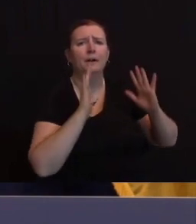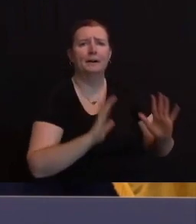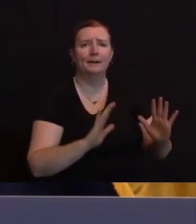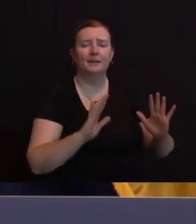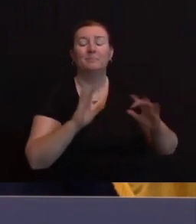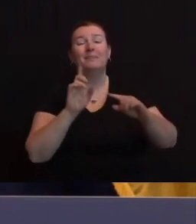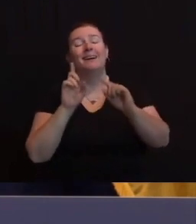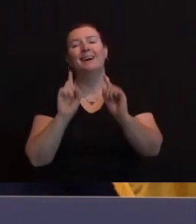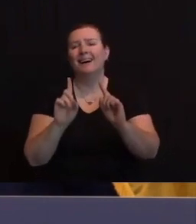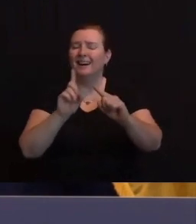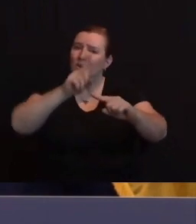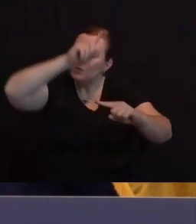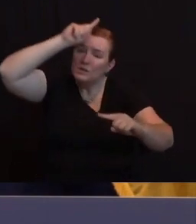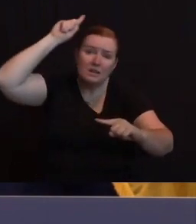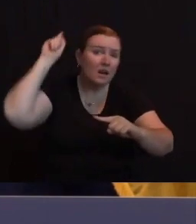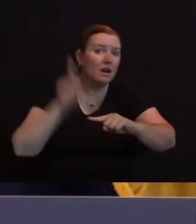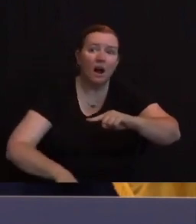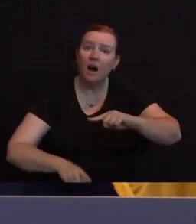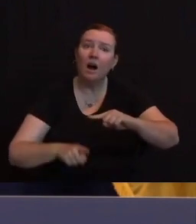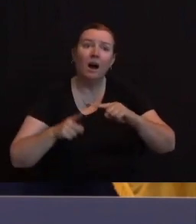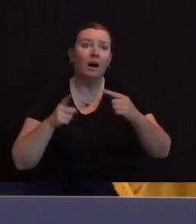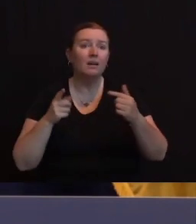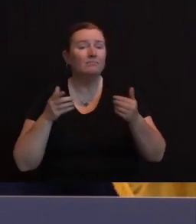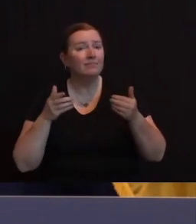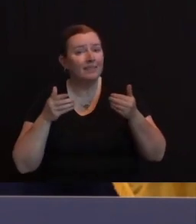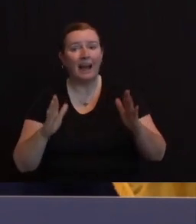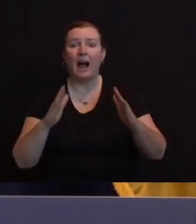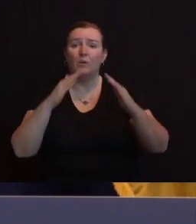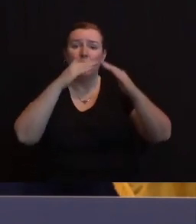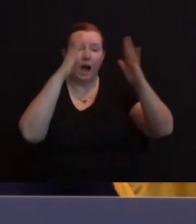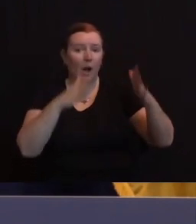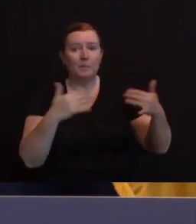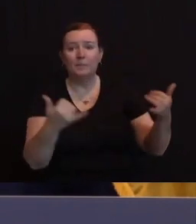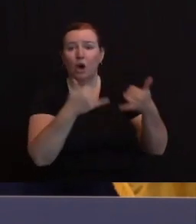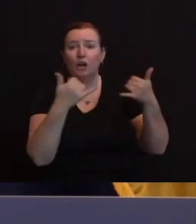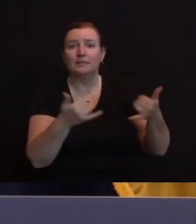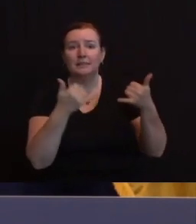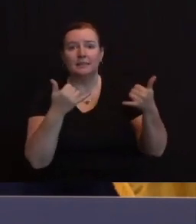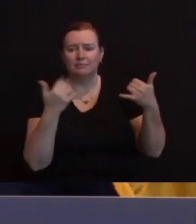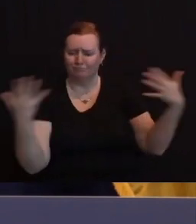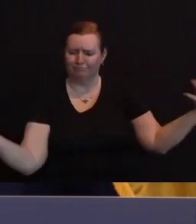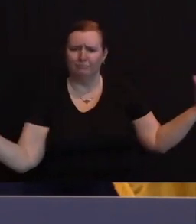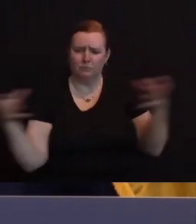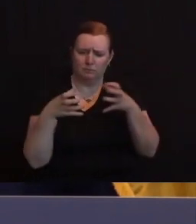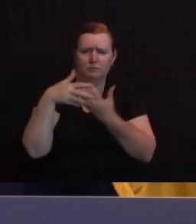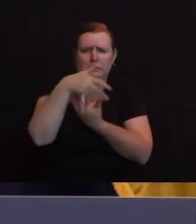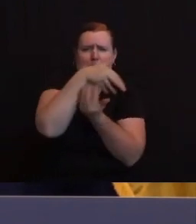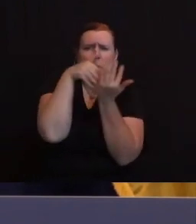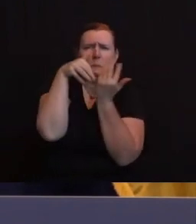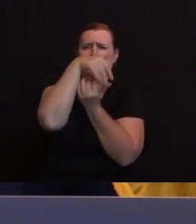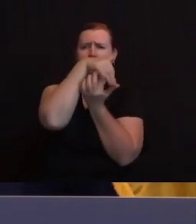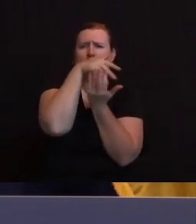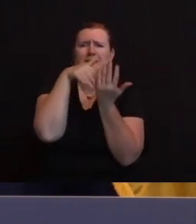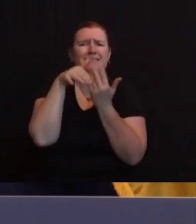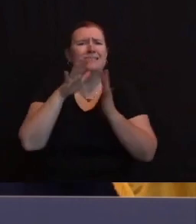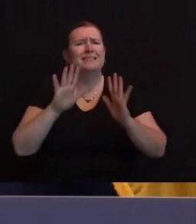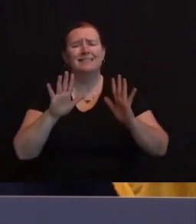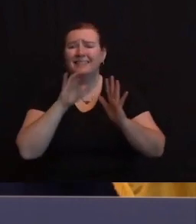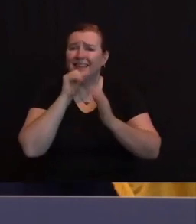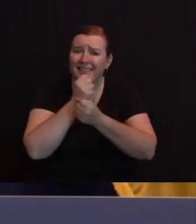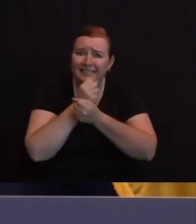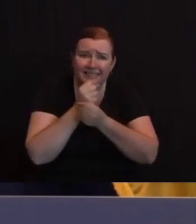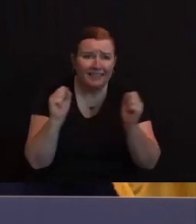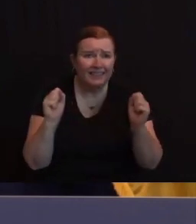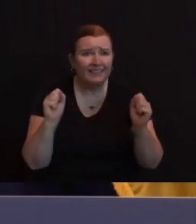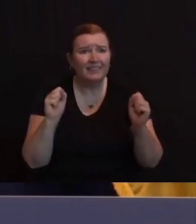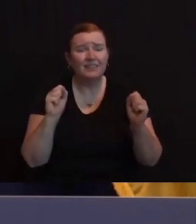cannot continue to have crowded house parties. They are not safe, period. They are how coronavirus gets passed